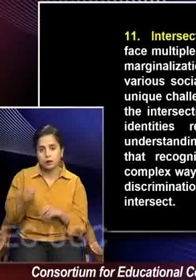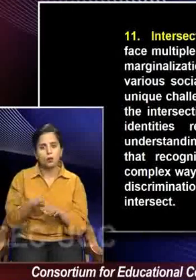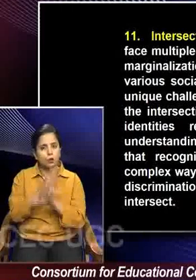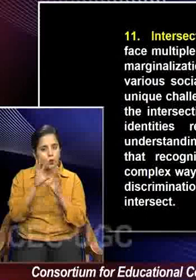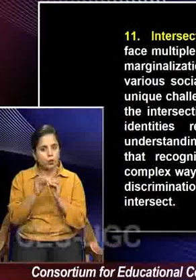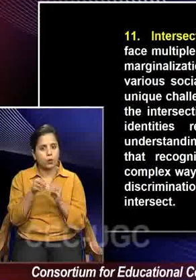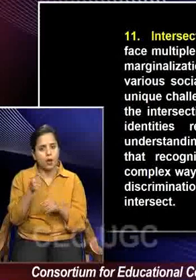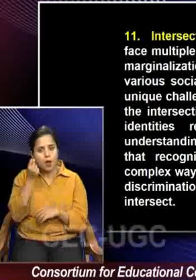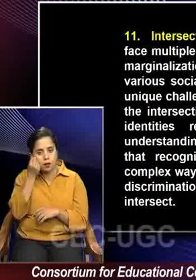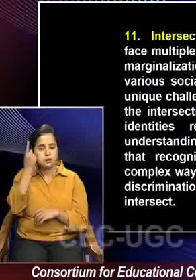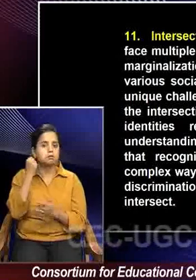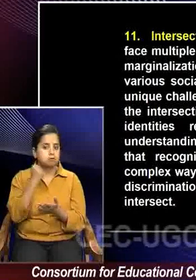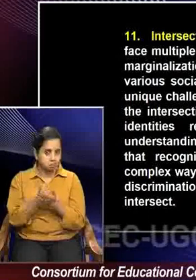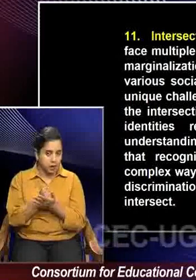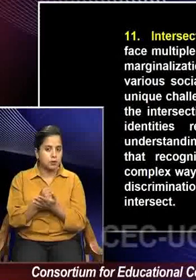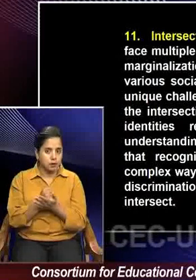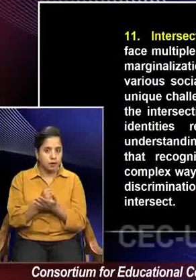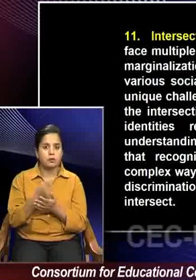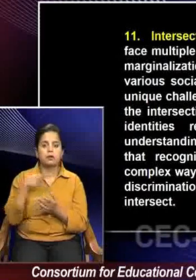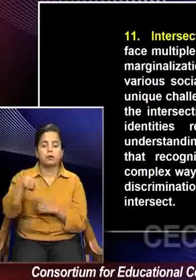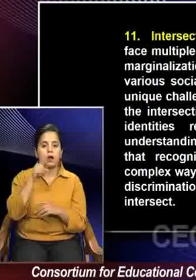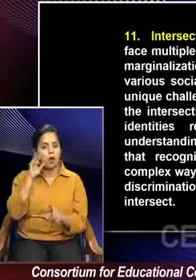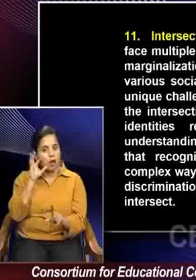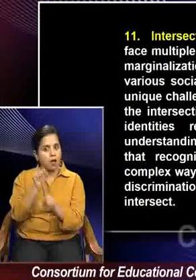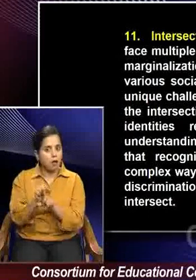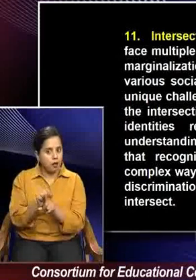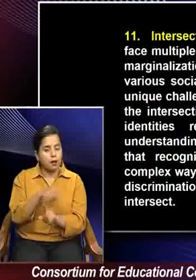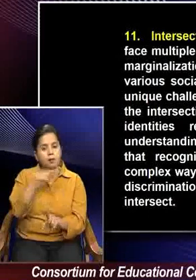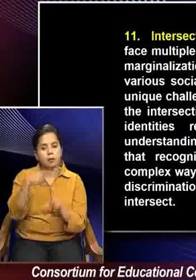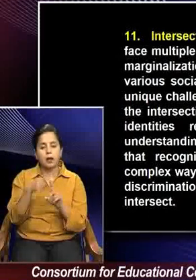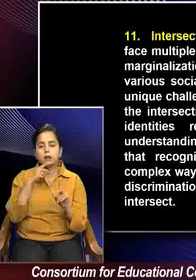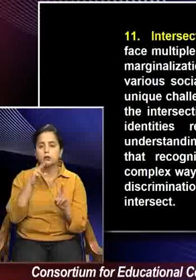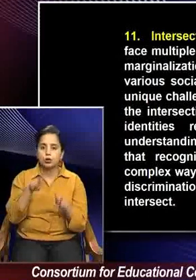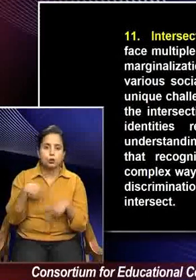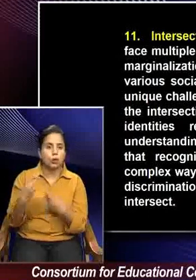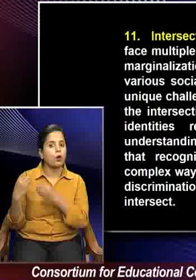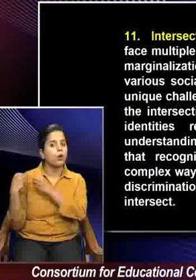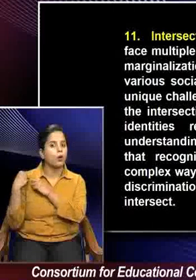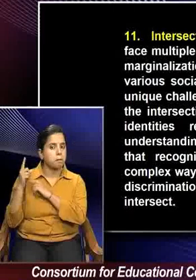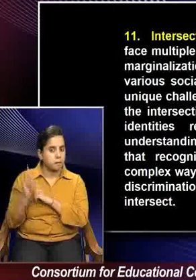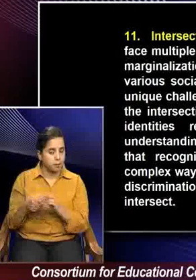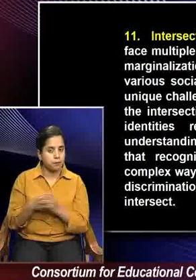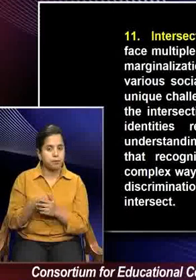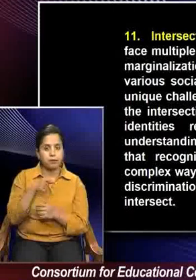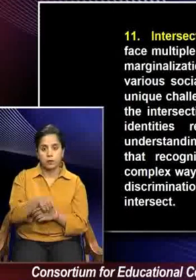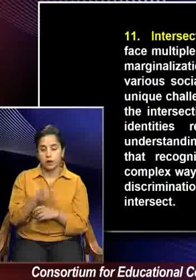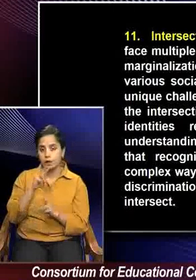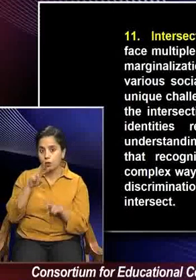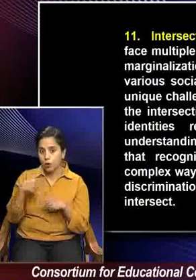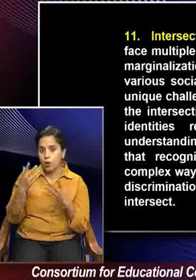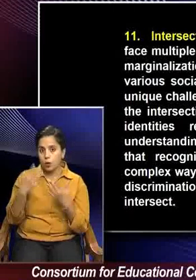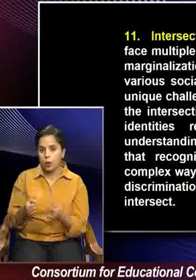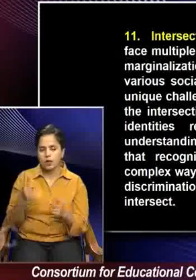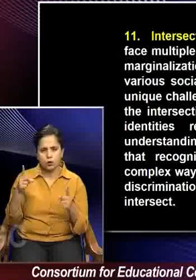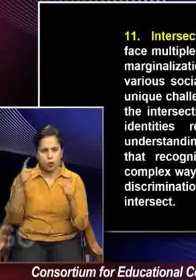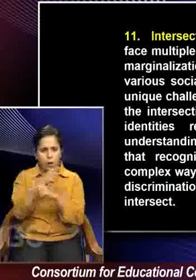complete understanding, recognition and response in order to counter the